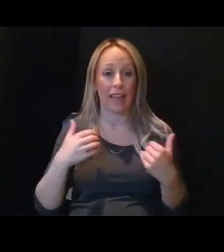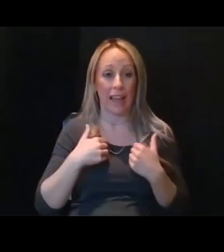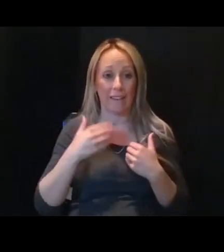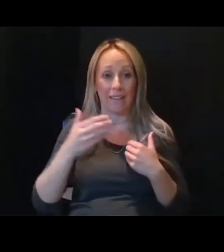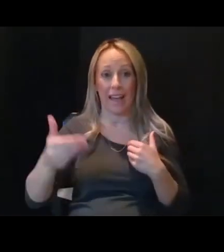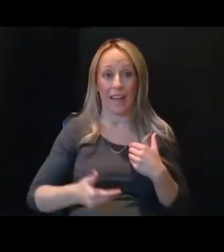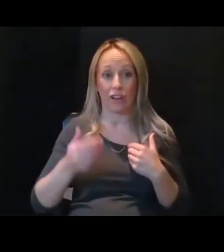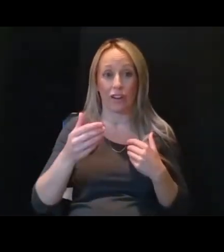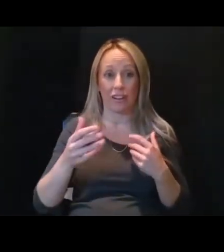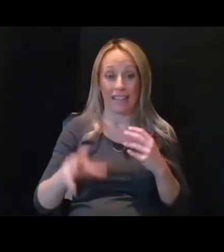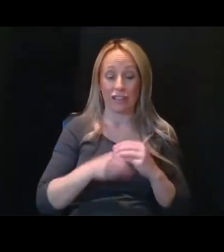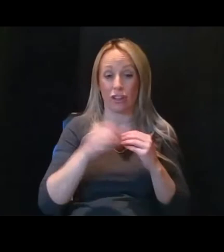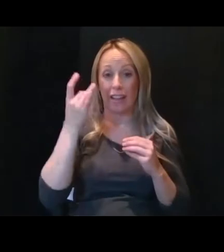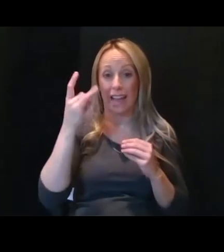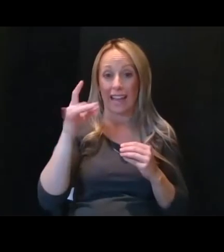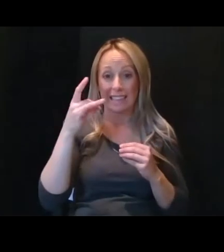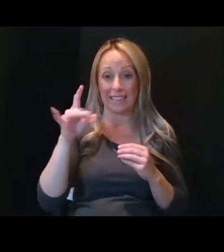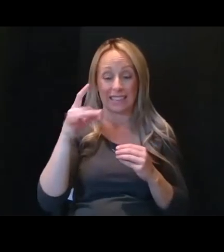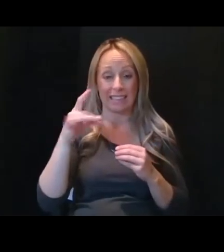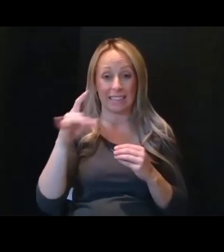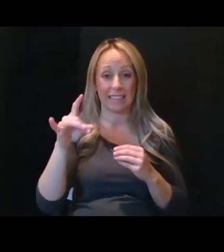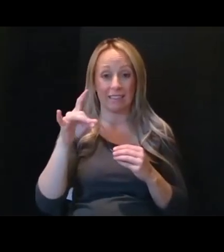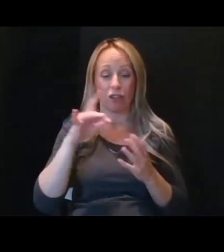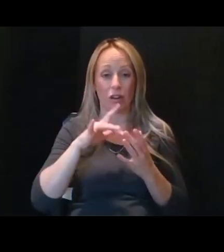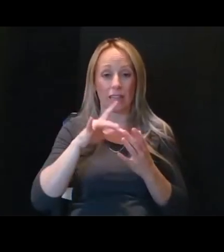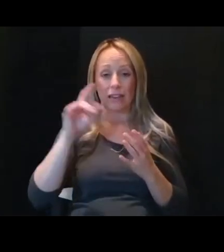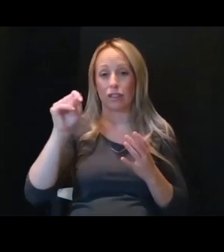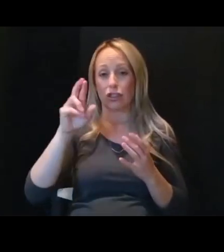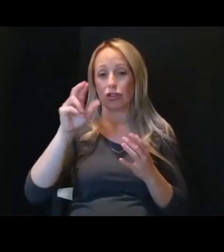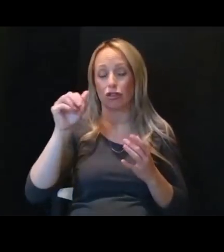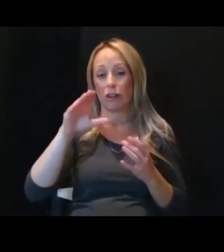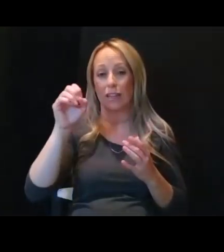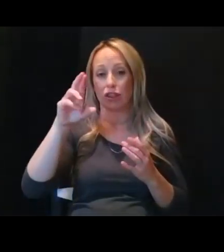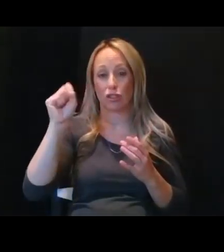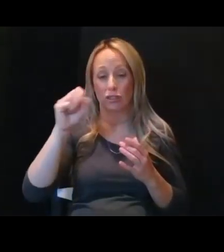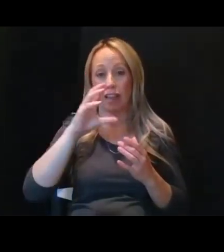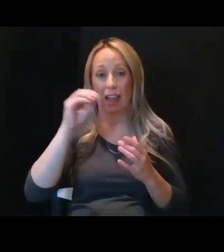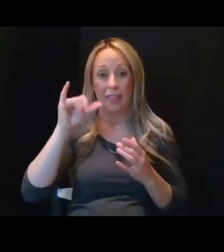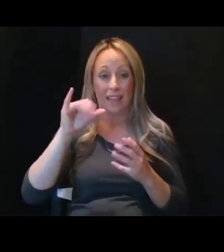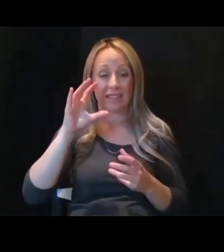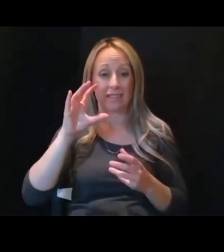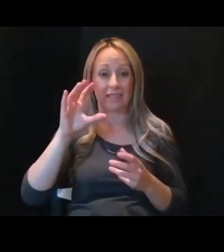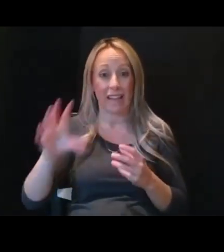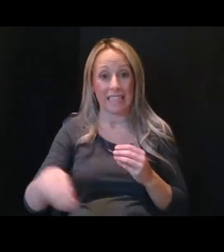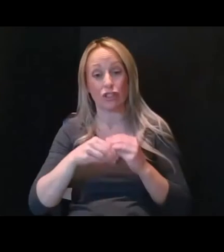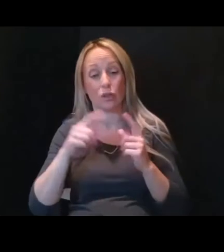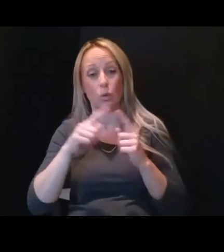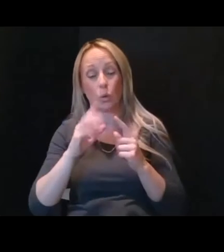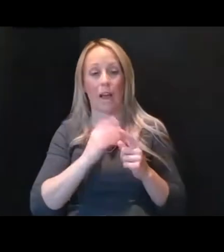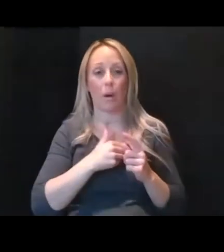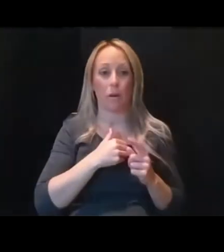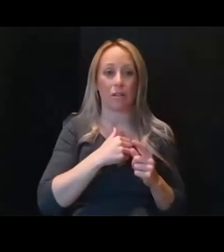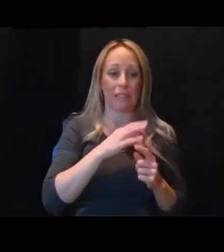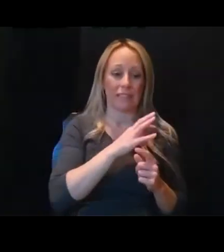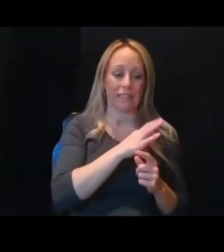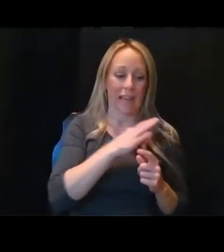contact tracers, and that's aside from our regular staff in infectious disease of 6. And